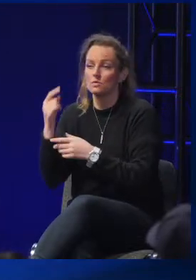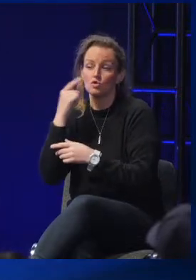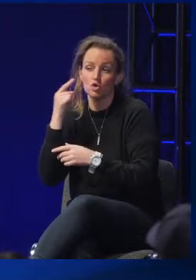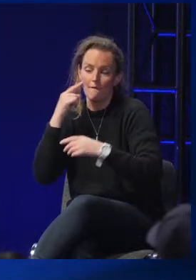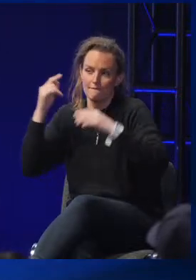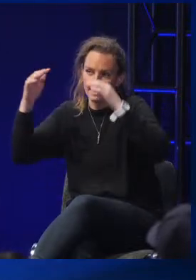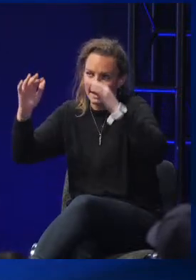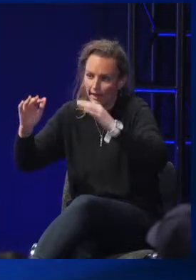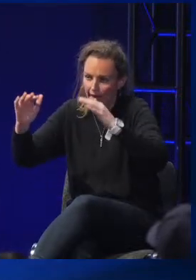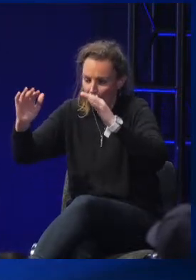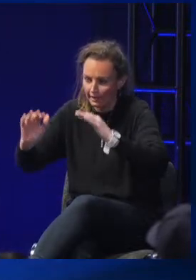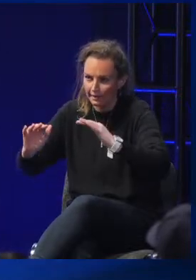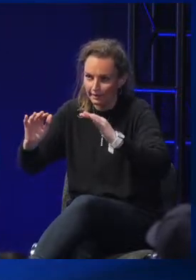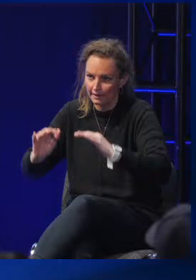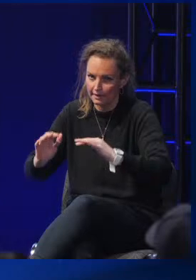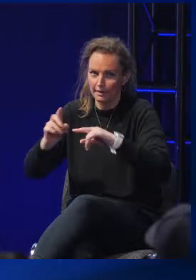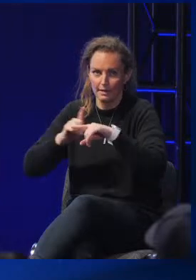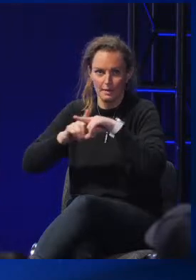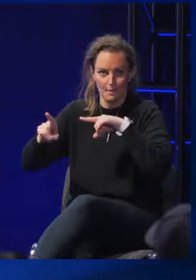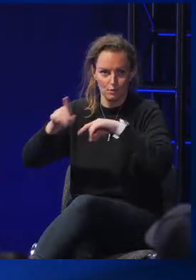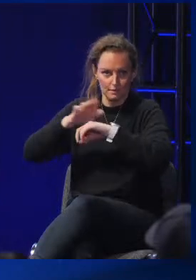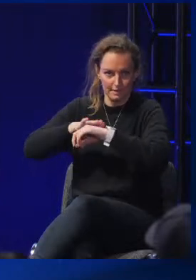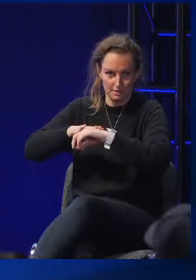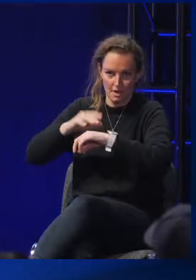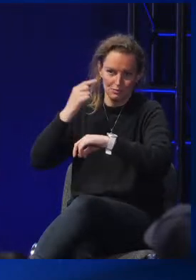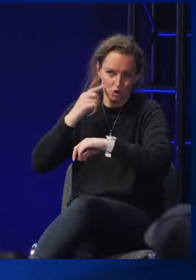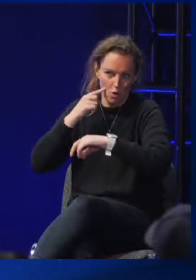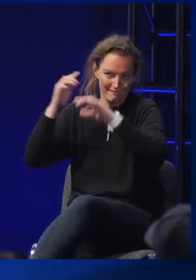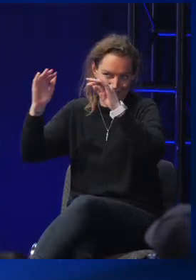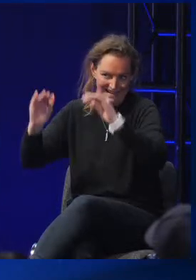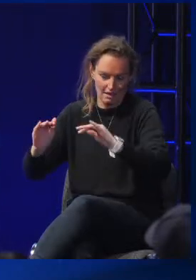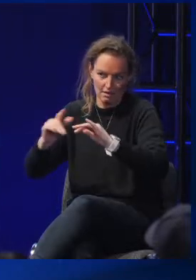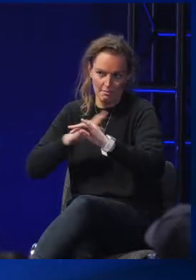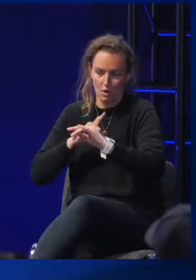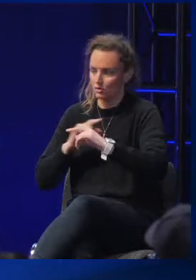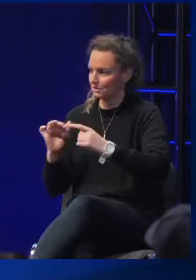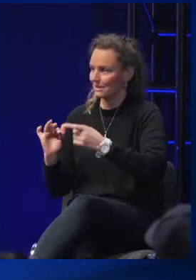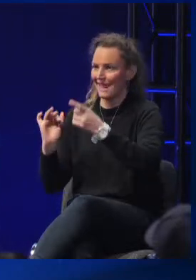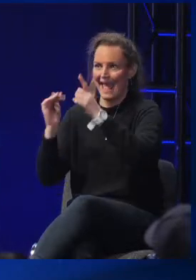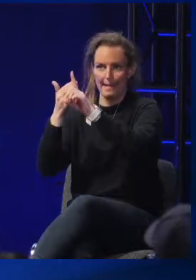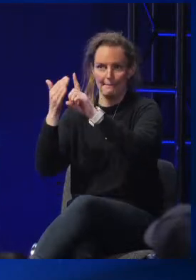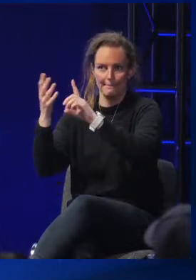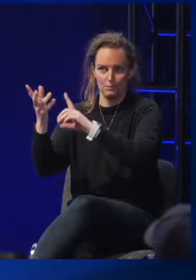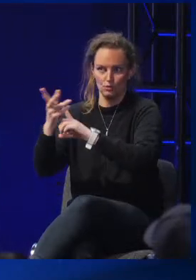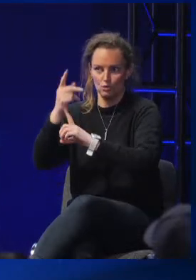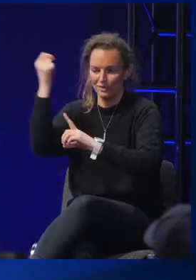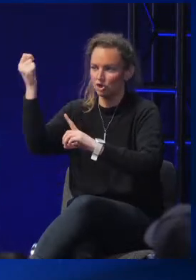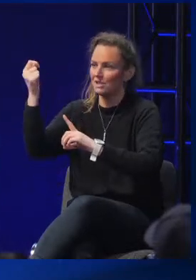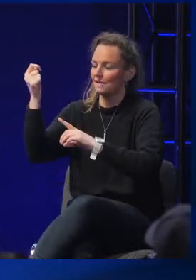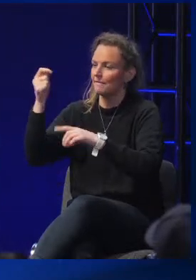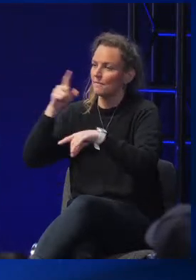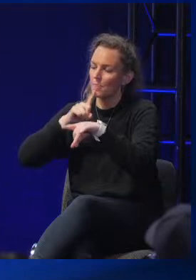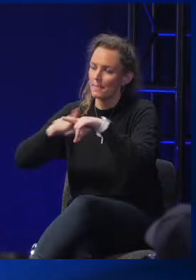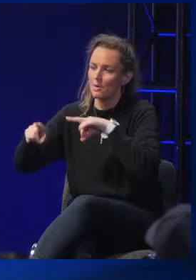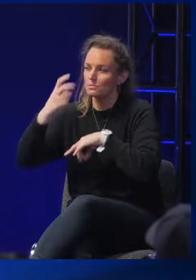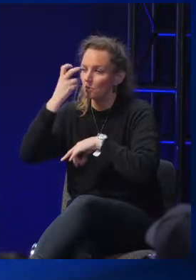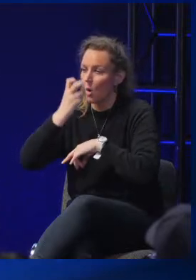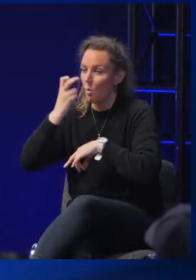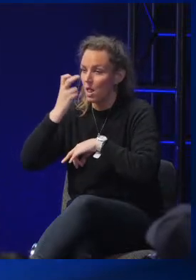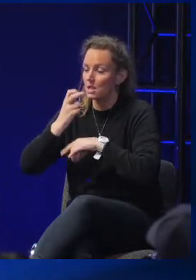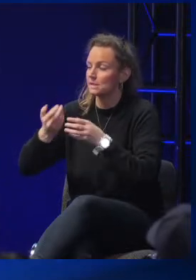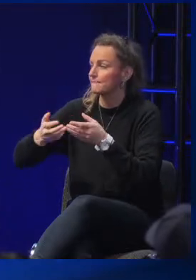softening mostly, because the aim was to achieve the most nostalgic look. Also, I